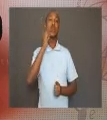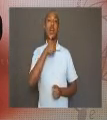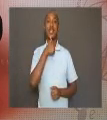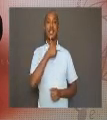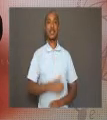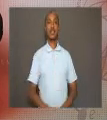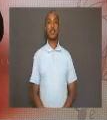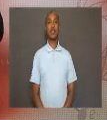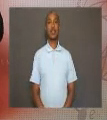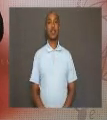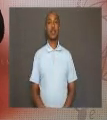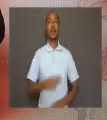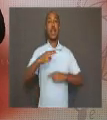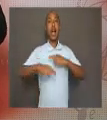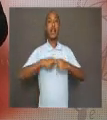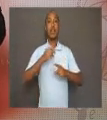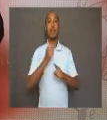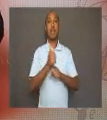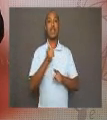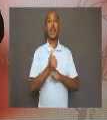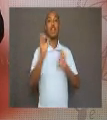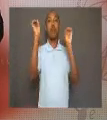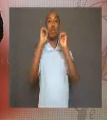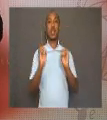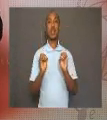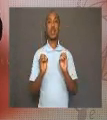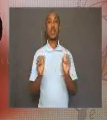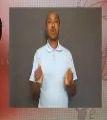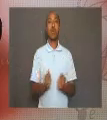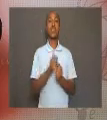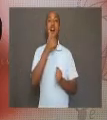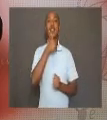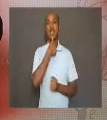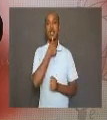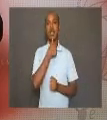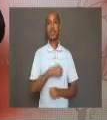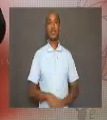acids, reacting metal oxides with acids,